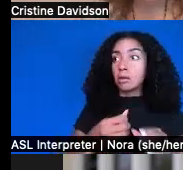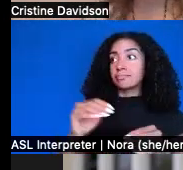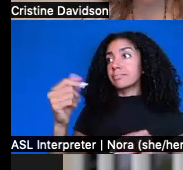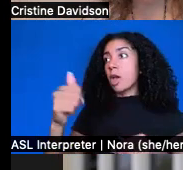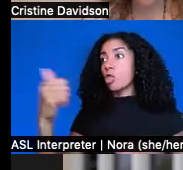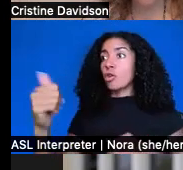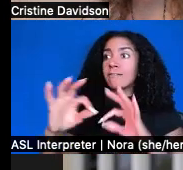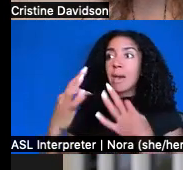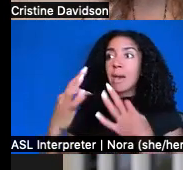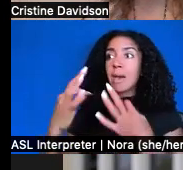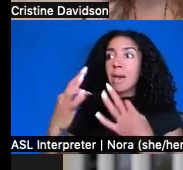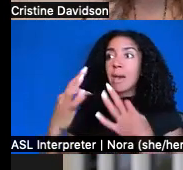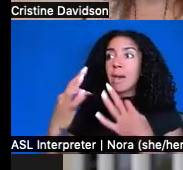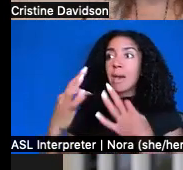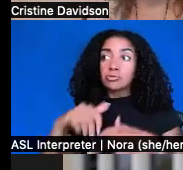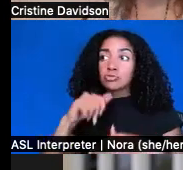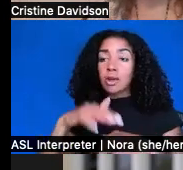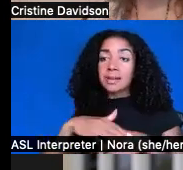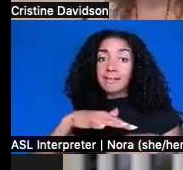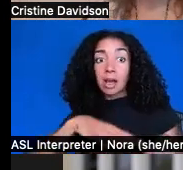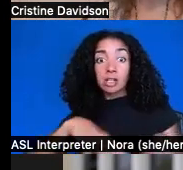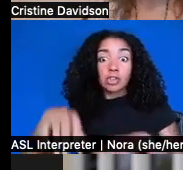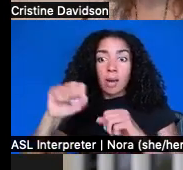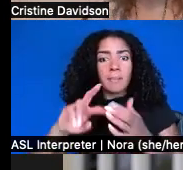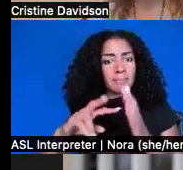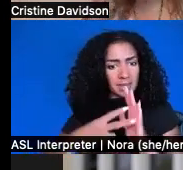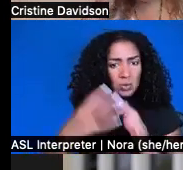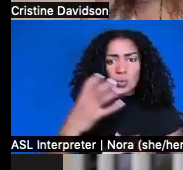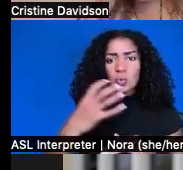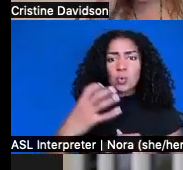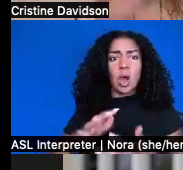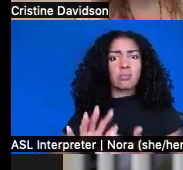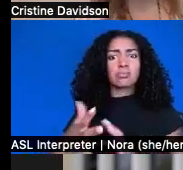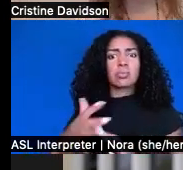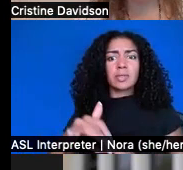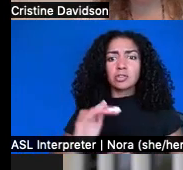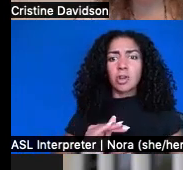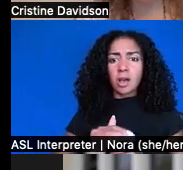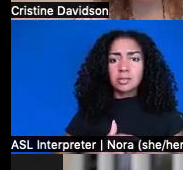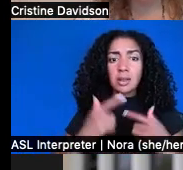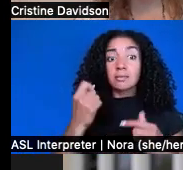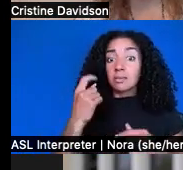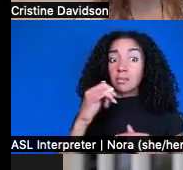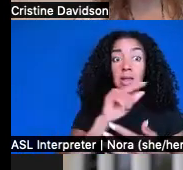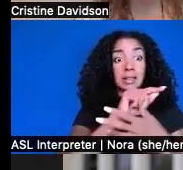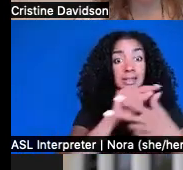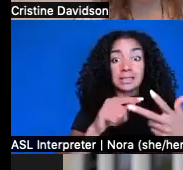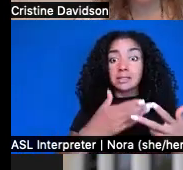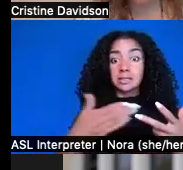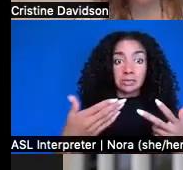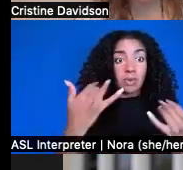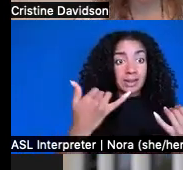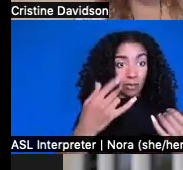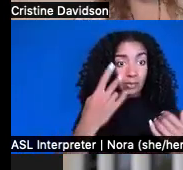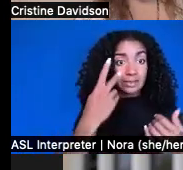now, but it's being attacked right now in the Supreme Court. So the Indian Religious